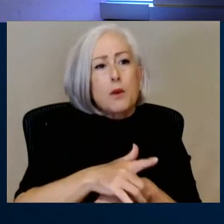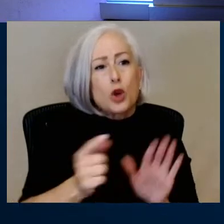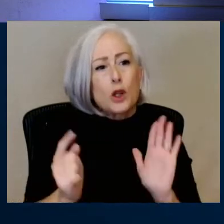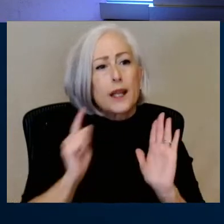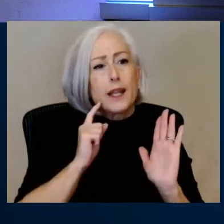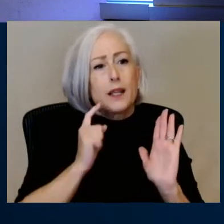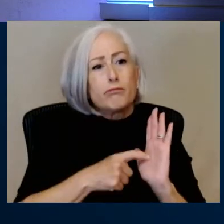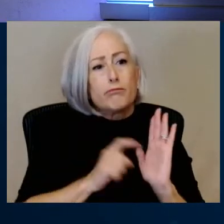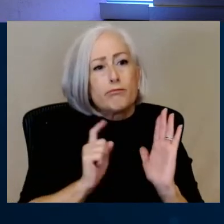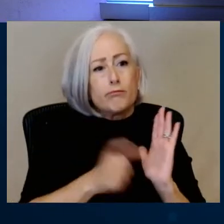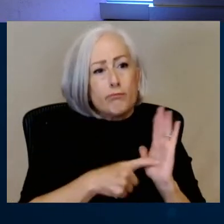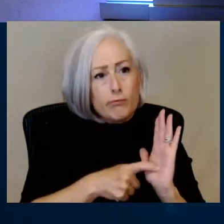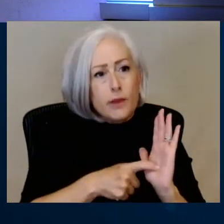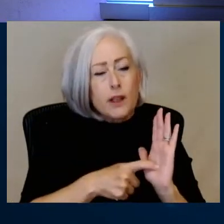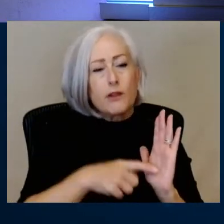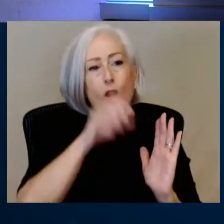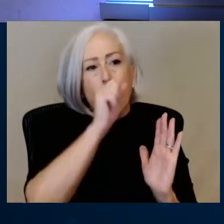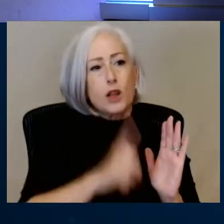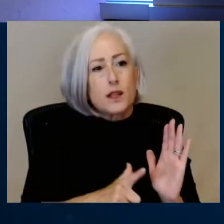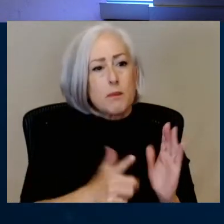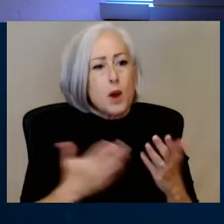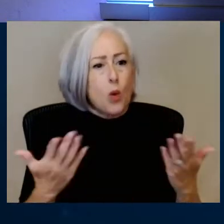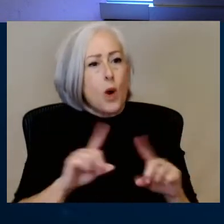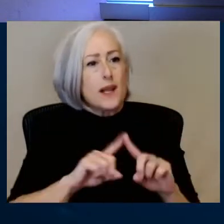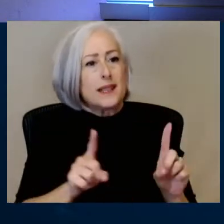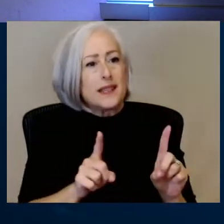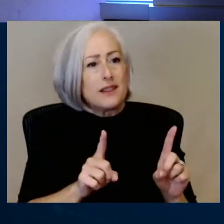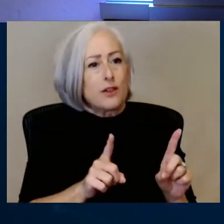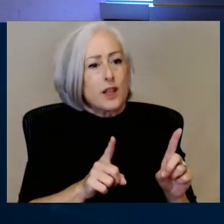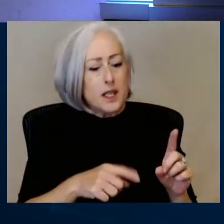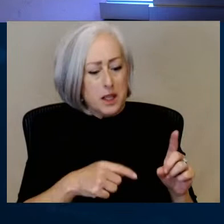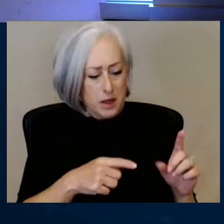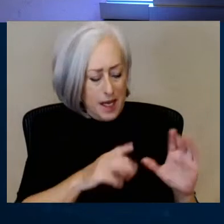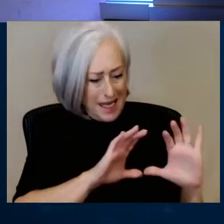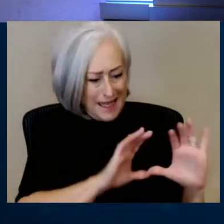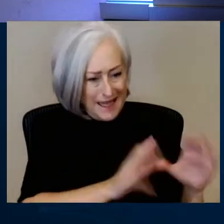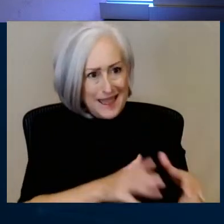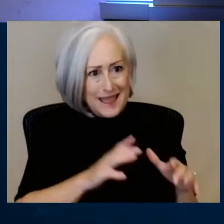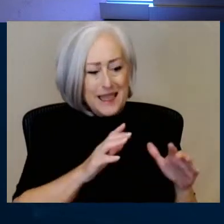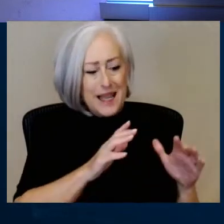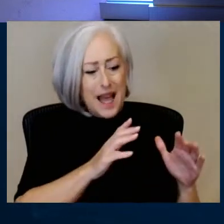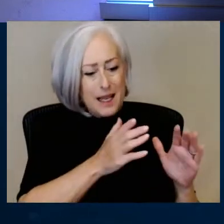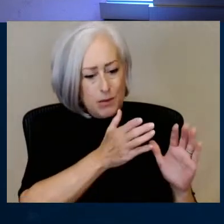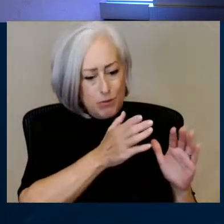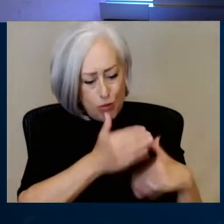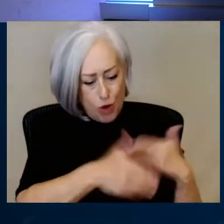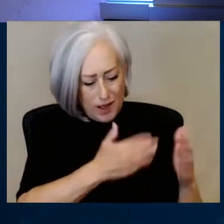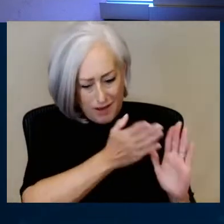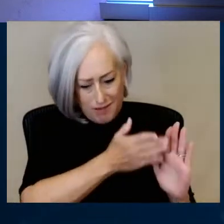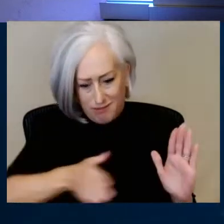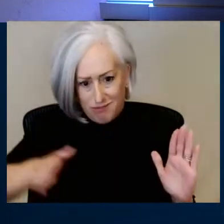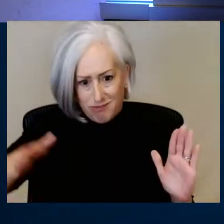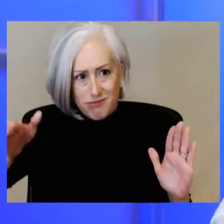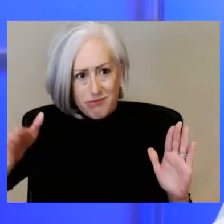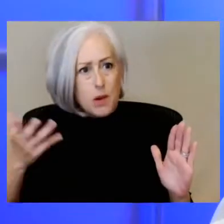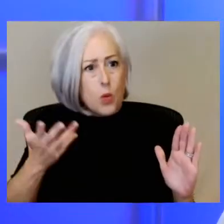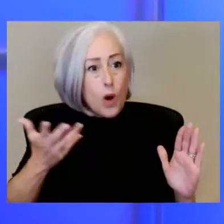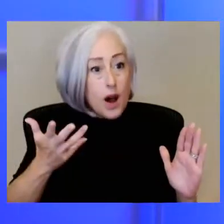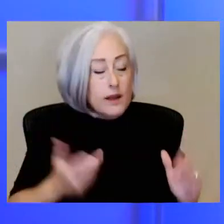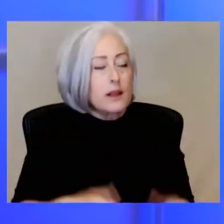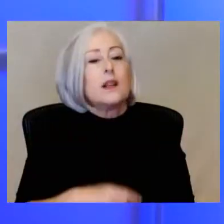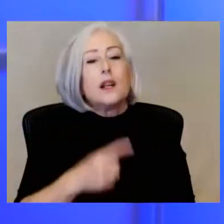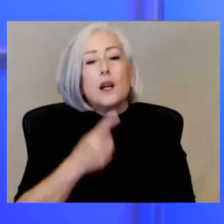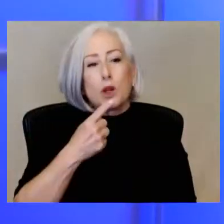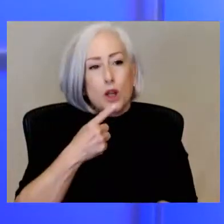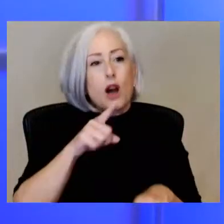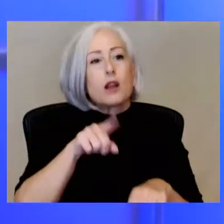different stages of Alzheimer's. Yeah, so I mean, we talked about sort of that long goodbye, that progression